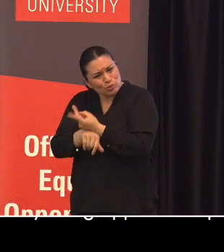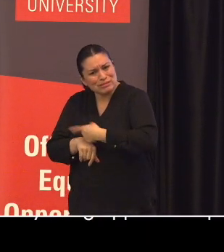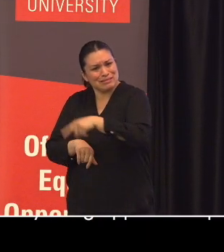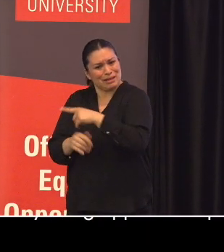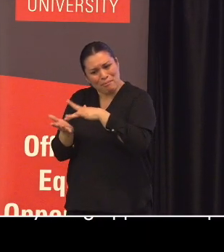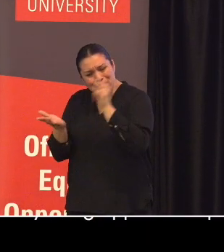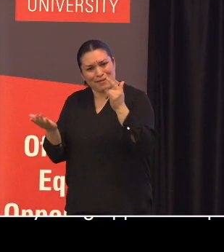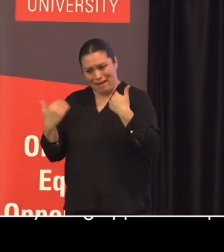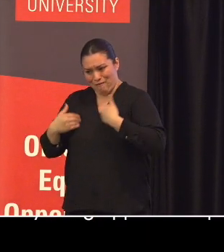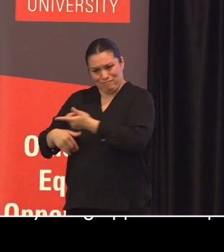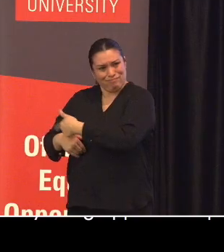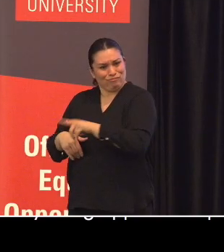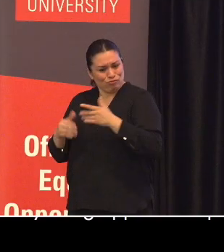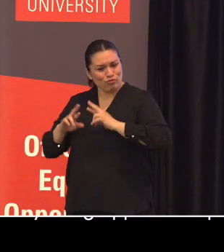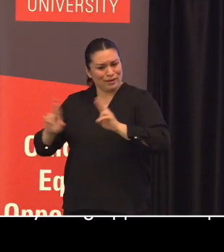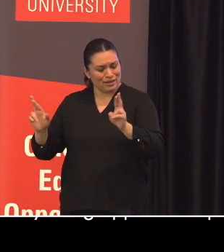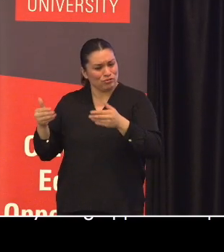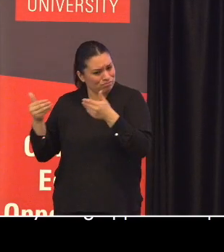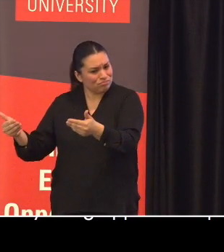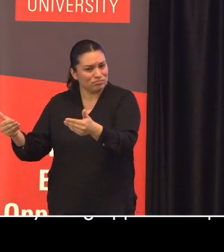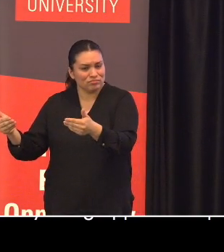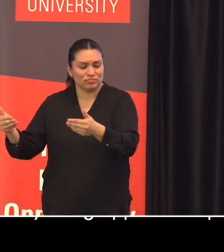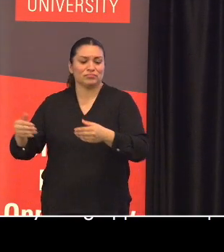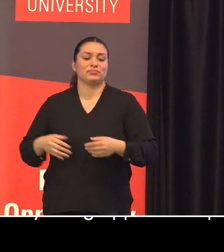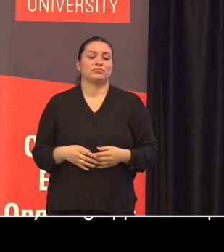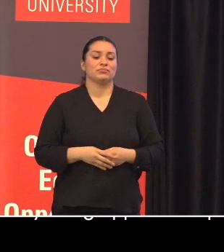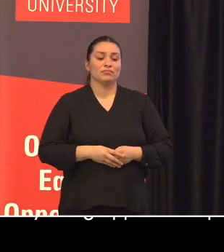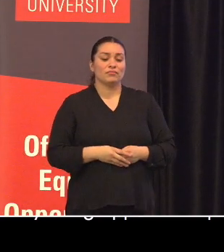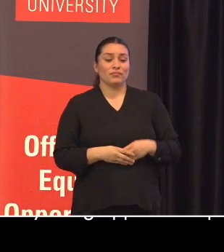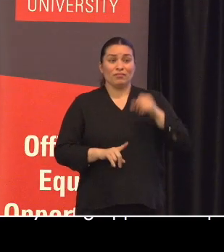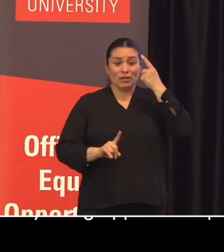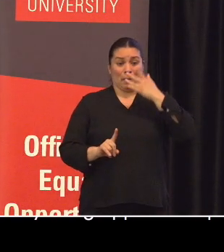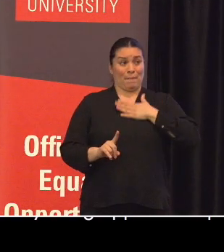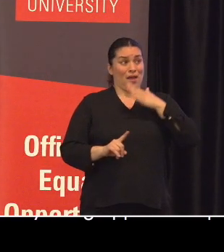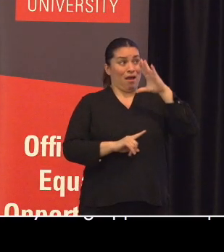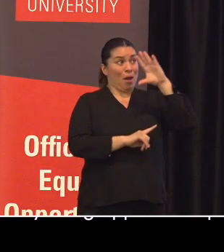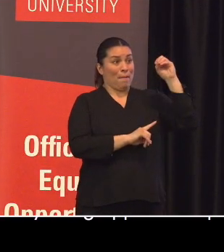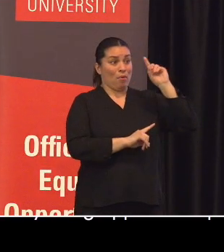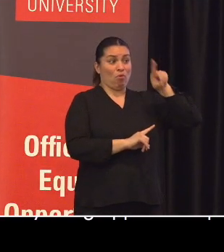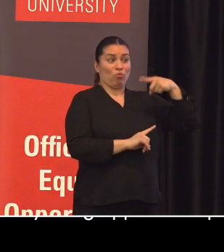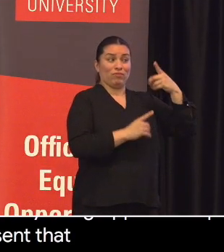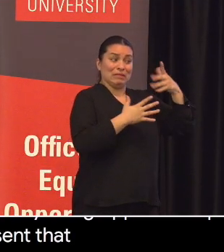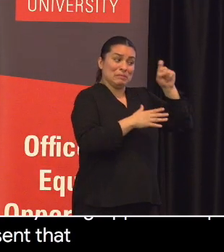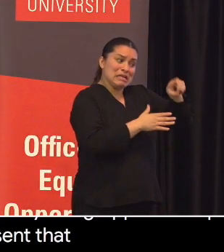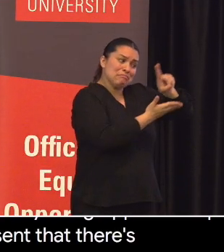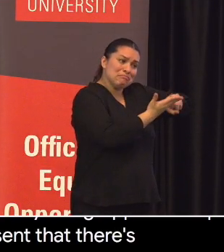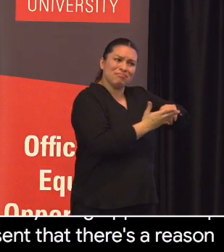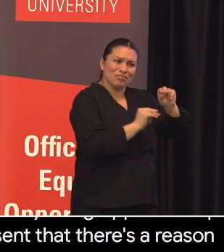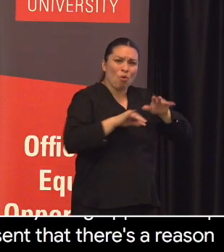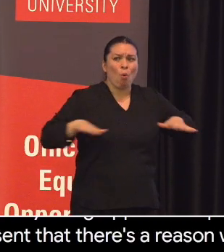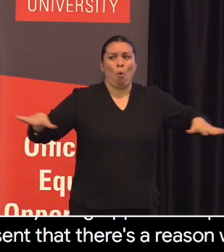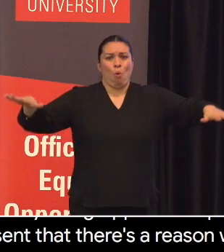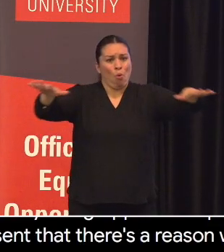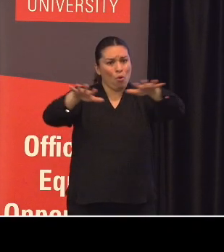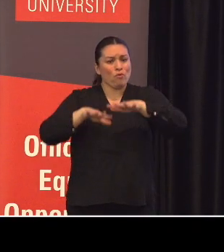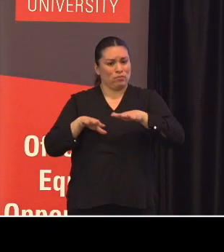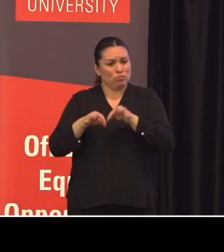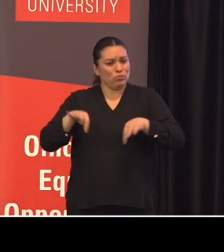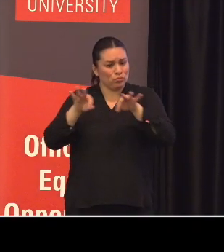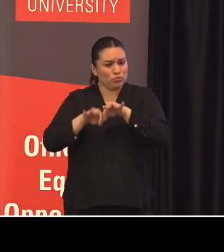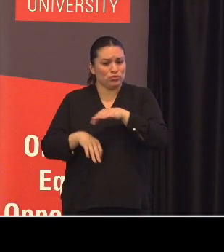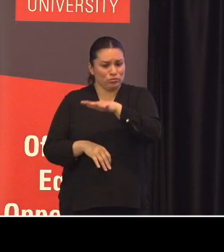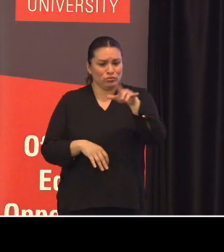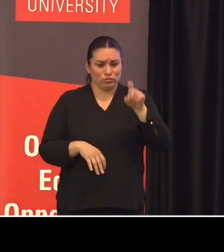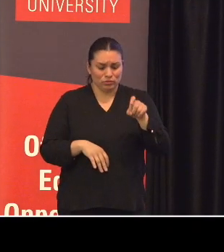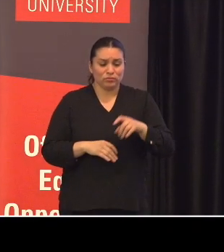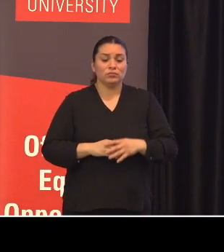one that has resources and services and softwares. Don't tell my salespeople that I said that. There's a reason why I am the VP of Consulting and not